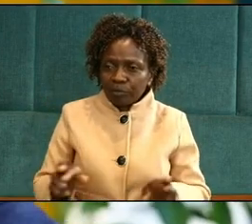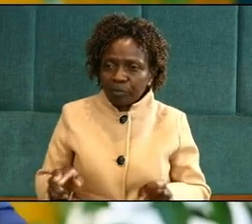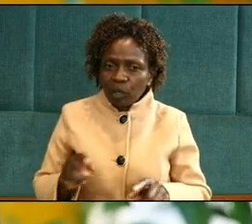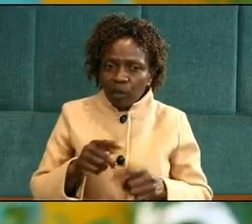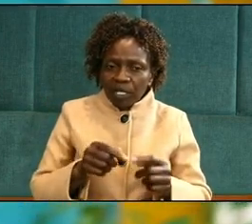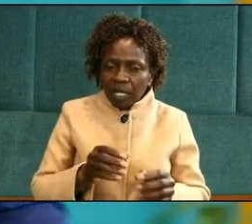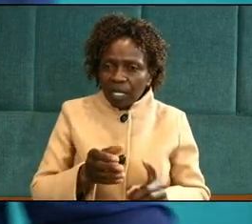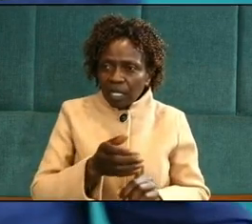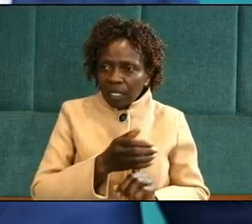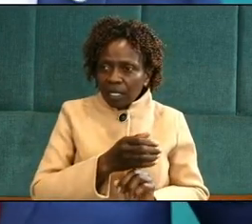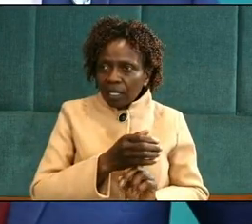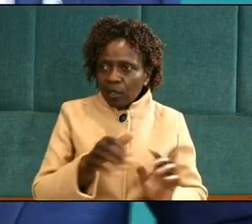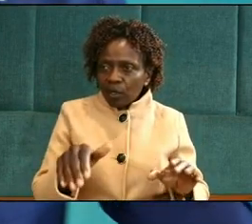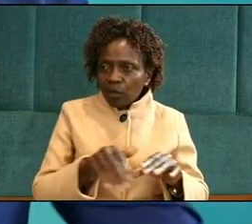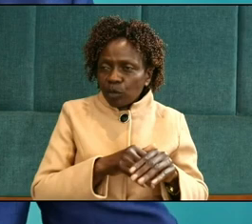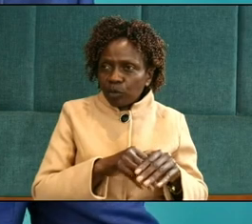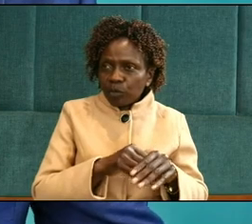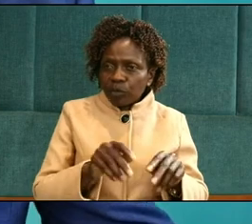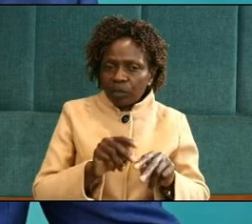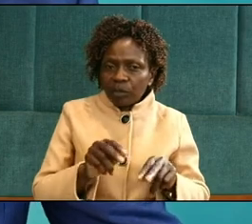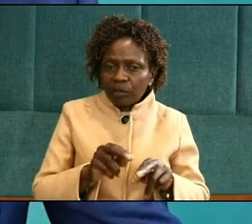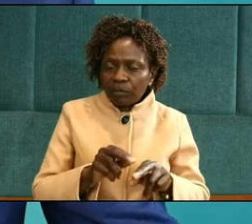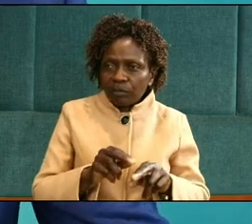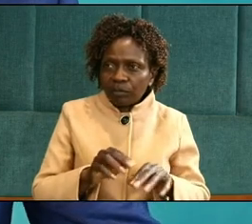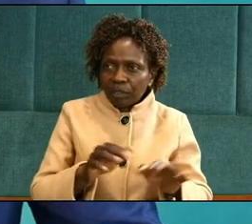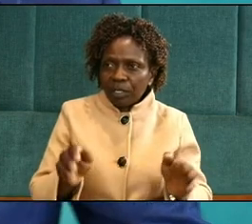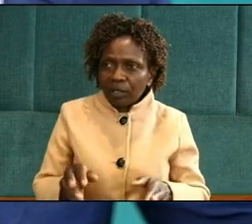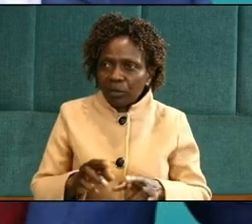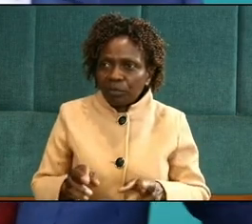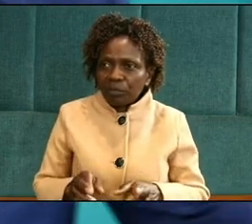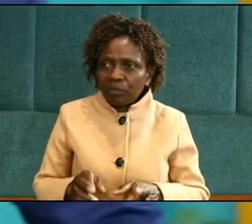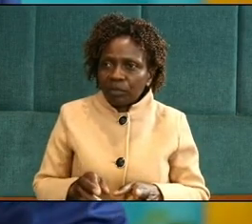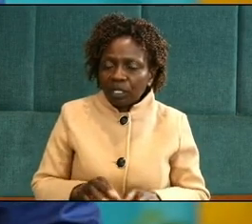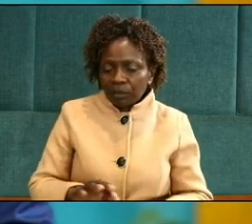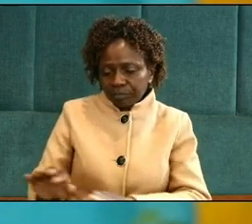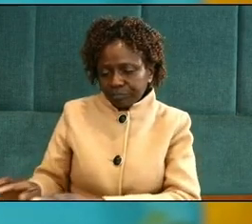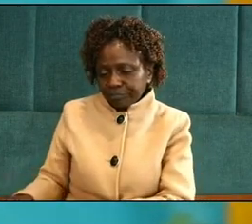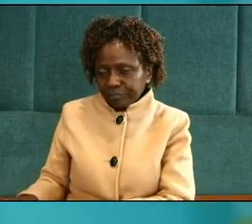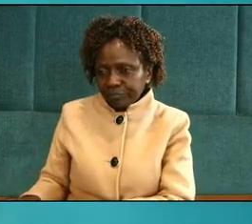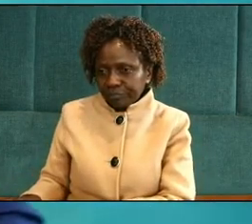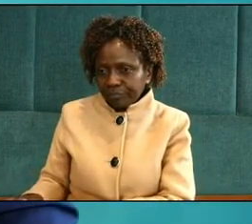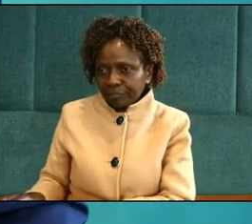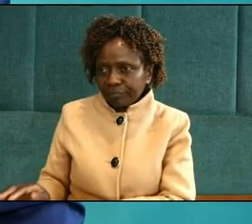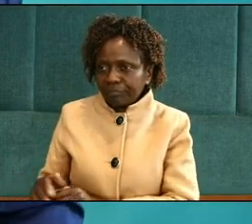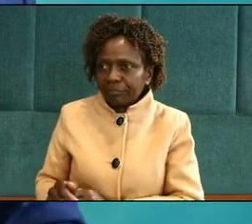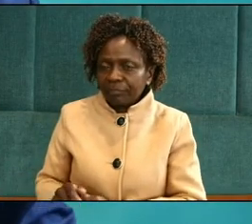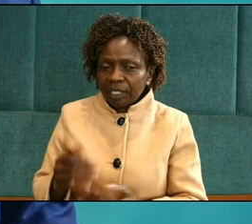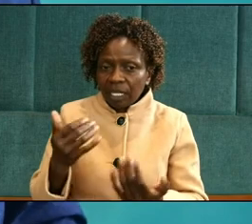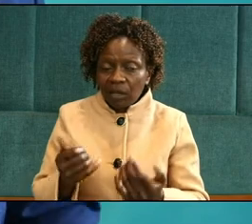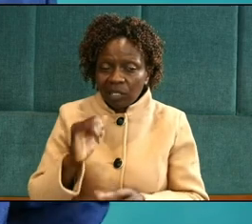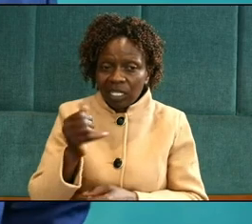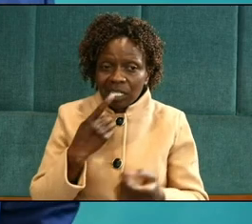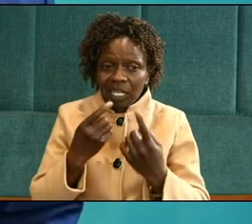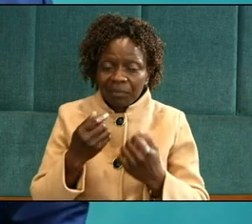And when they get, instead of trying on what has been bought, they will put it down. Now,